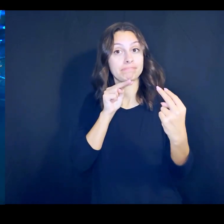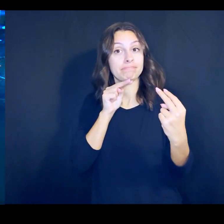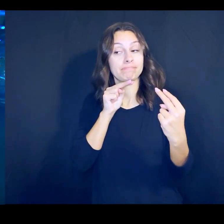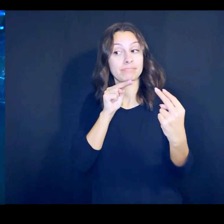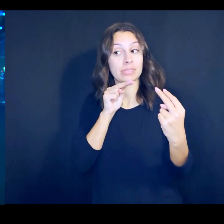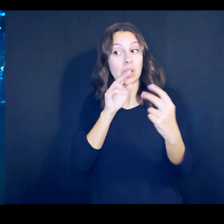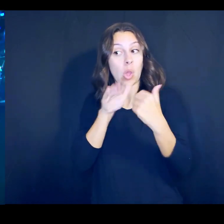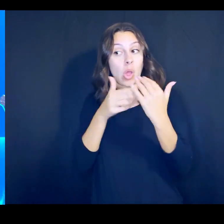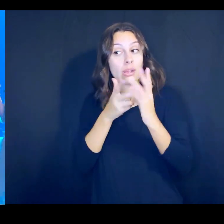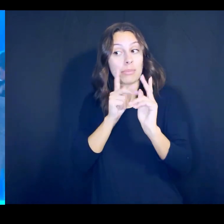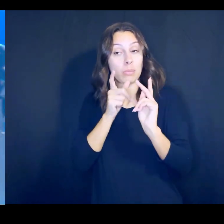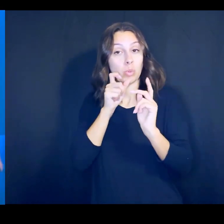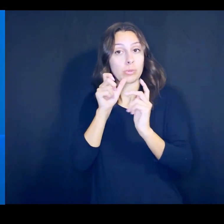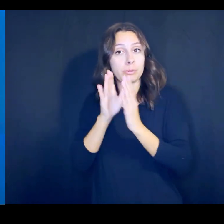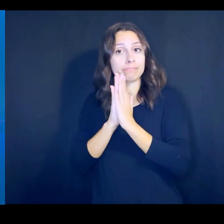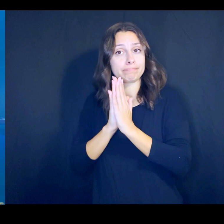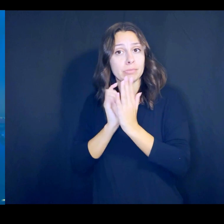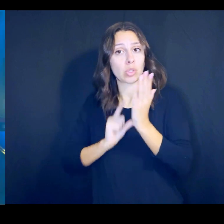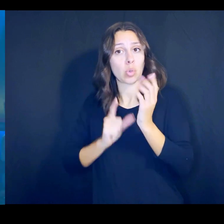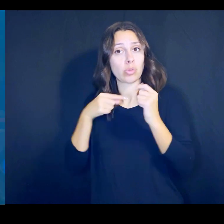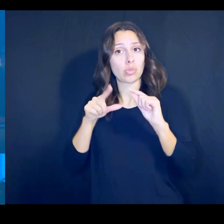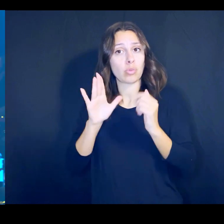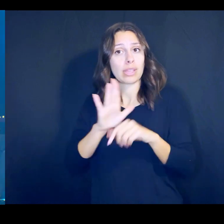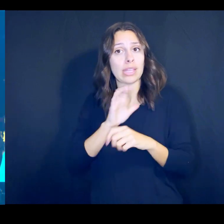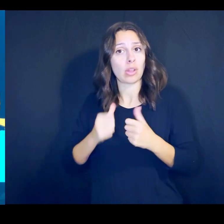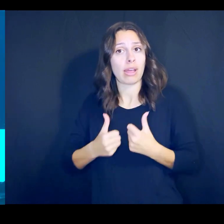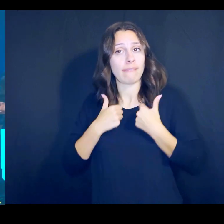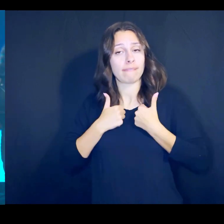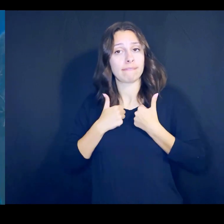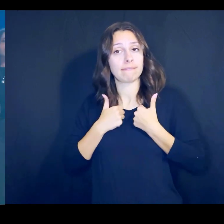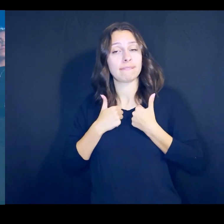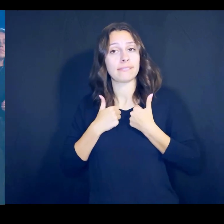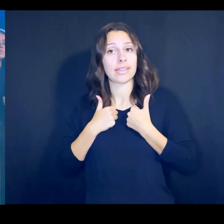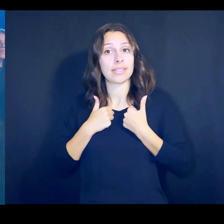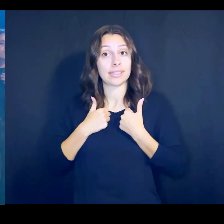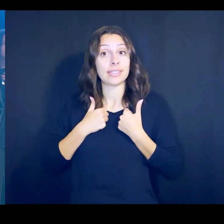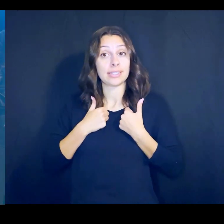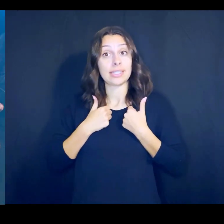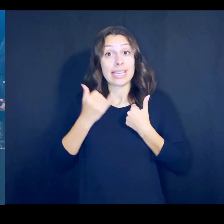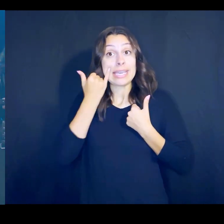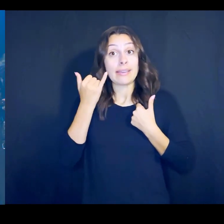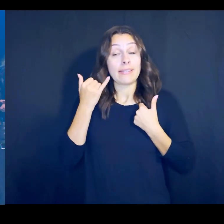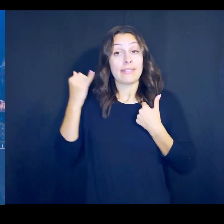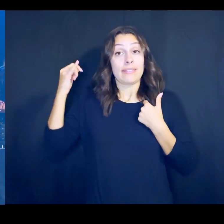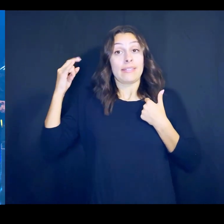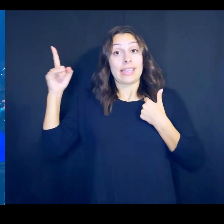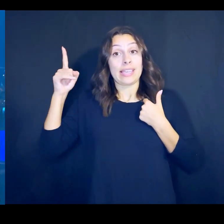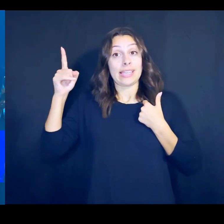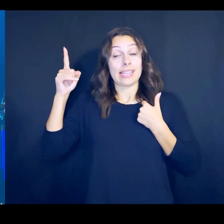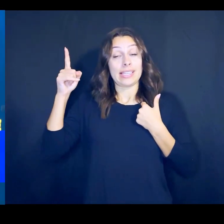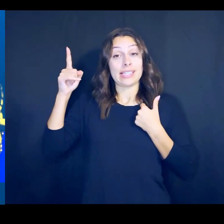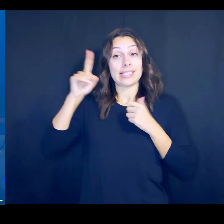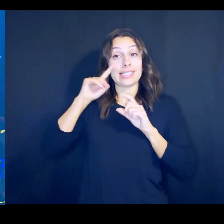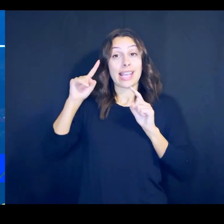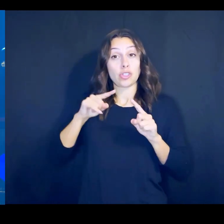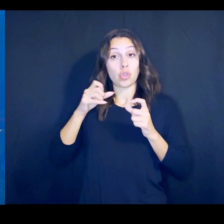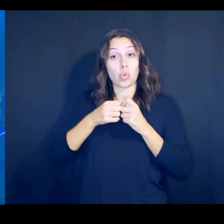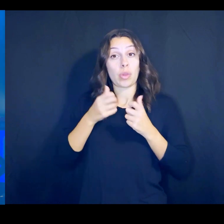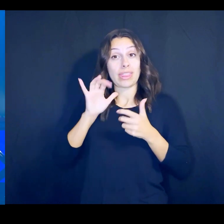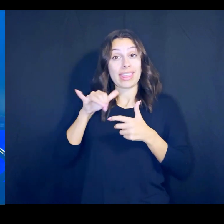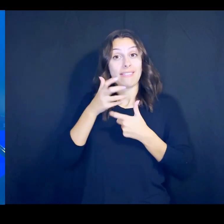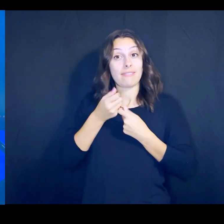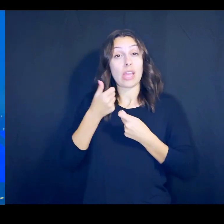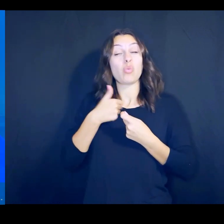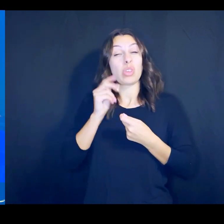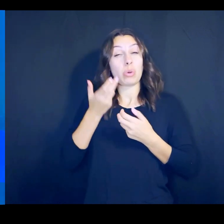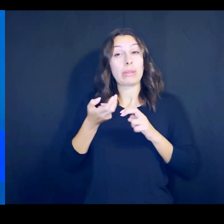people that have sought out the Lord in their life. And he's answered you with that same faith. We're going to